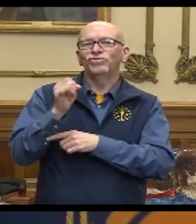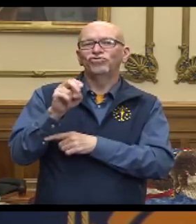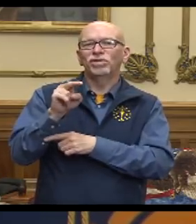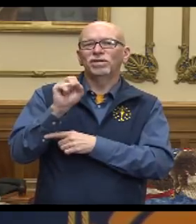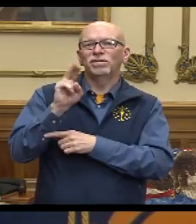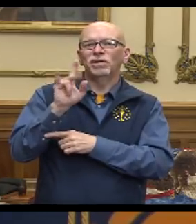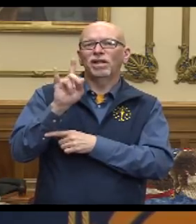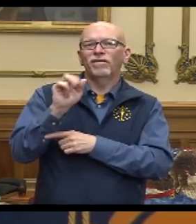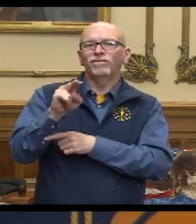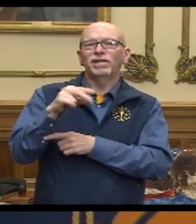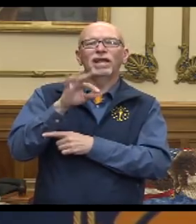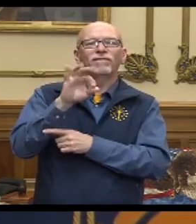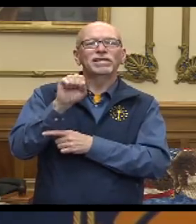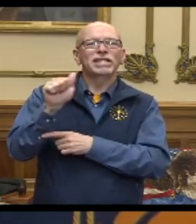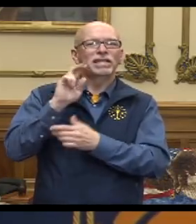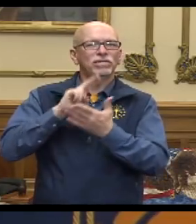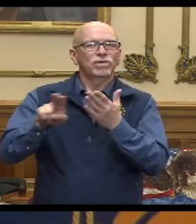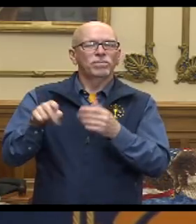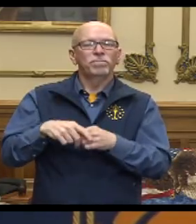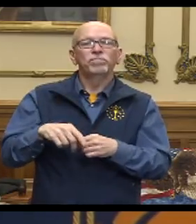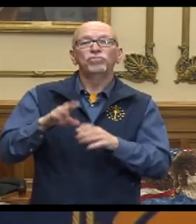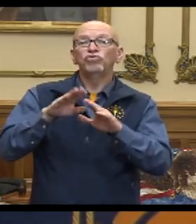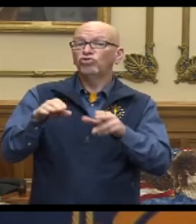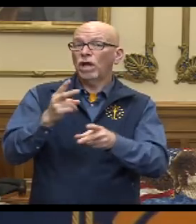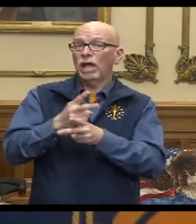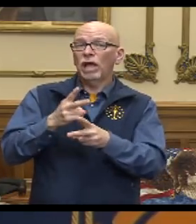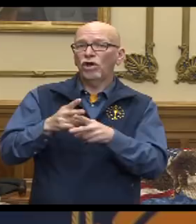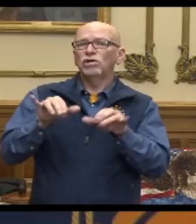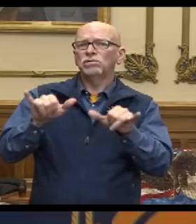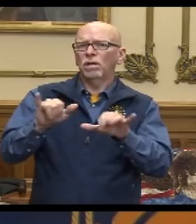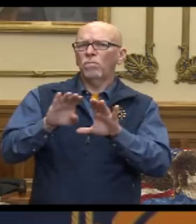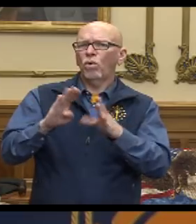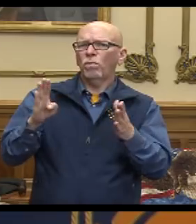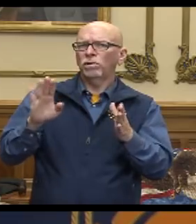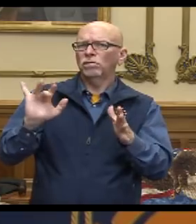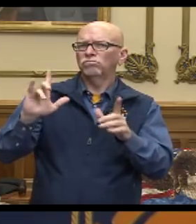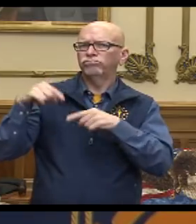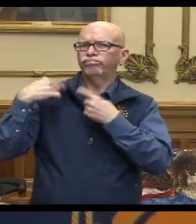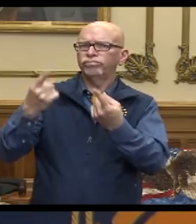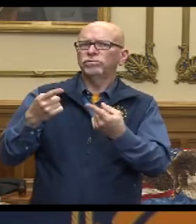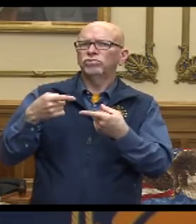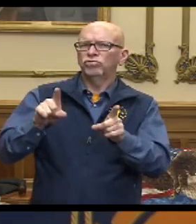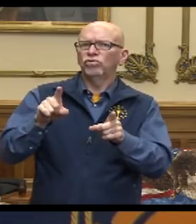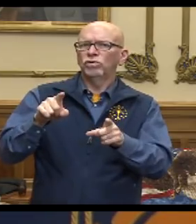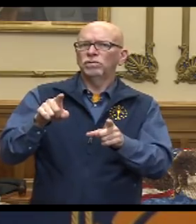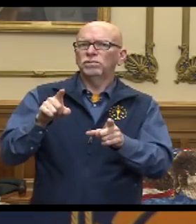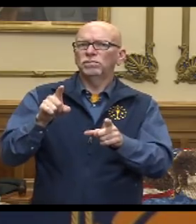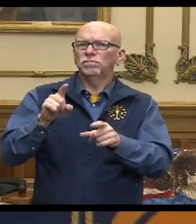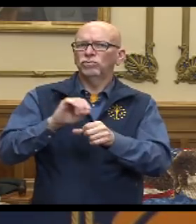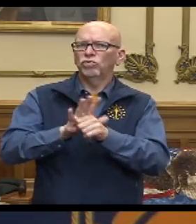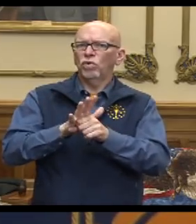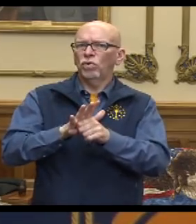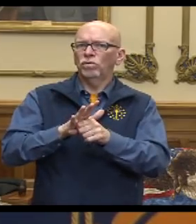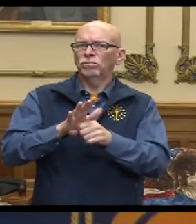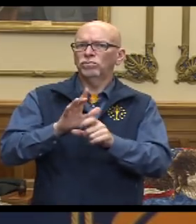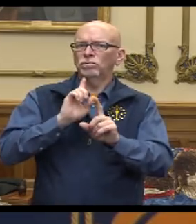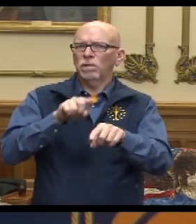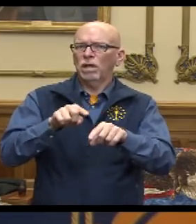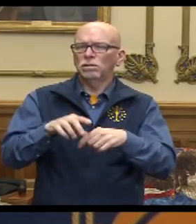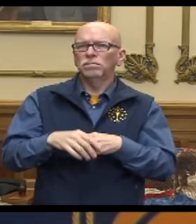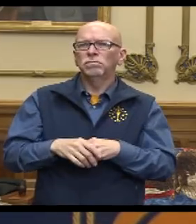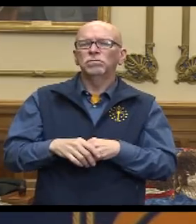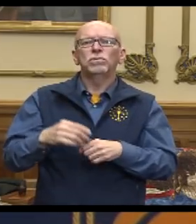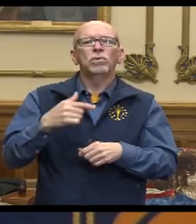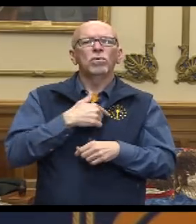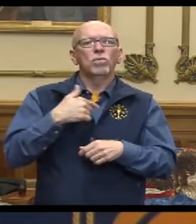Sullivan, FSSA Secretary. Childcare has remained open throughout the duration of the coronavirus response.